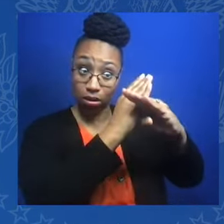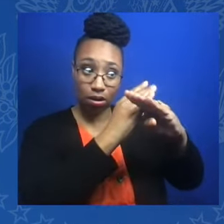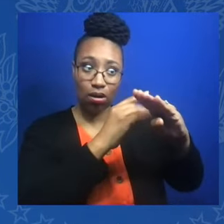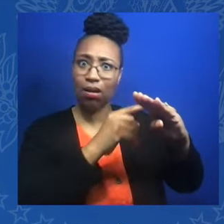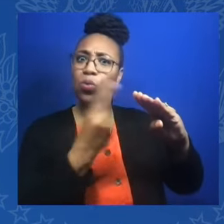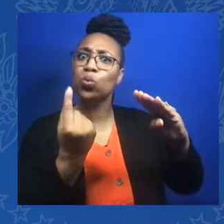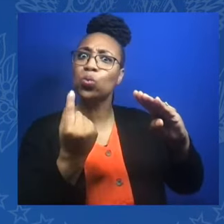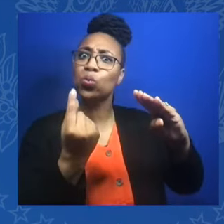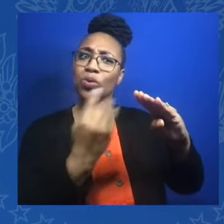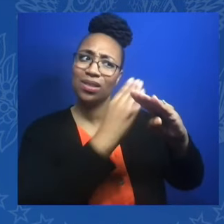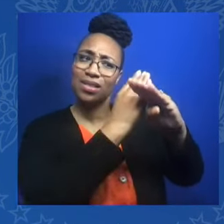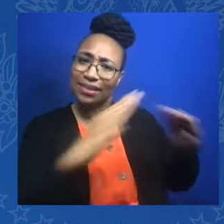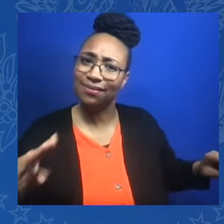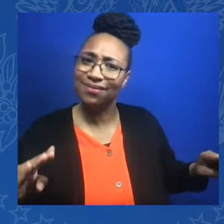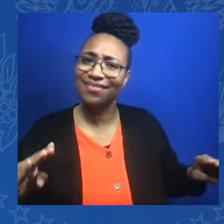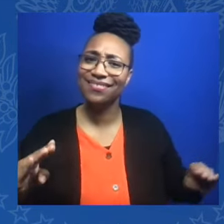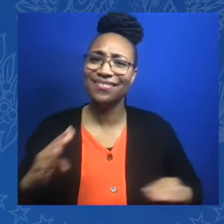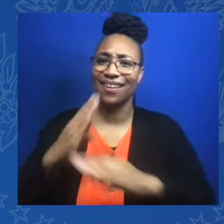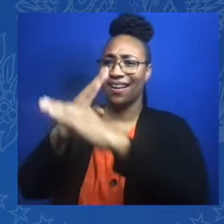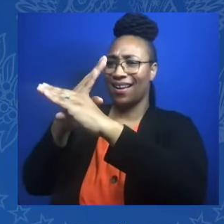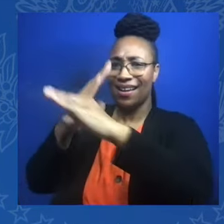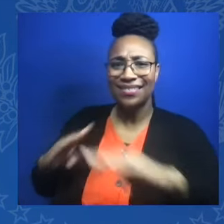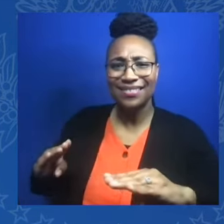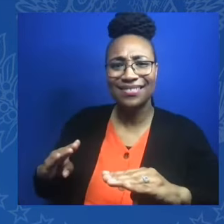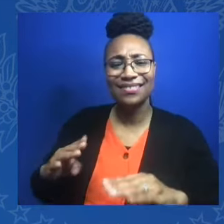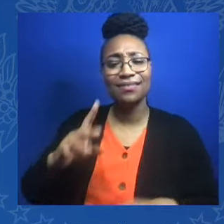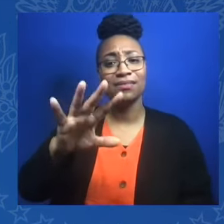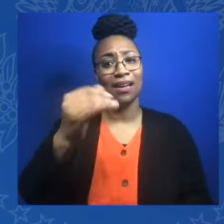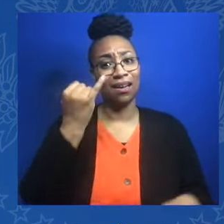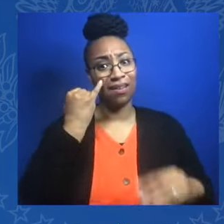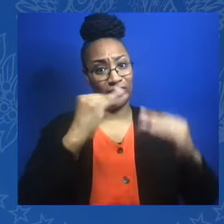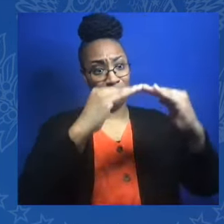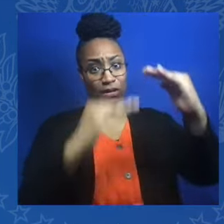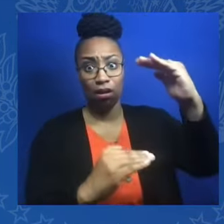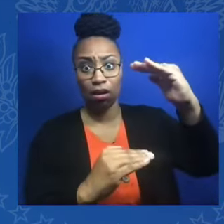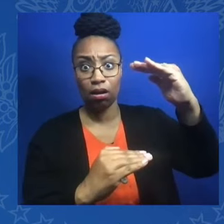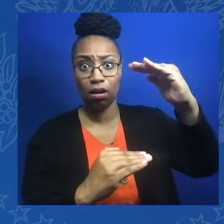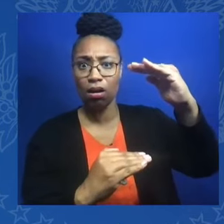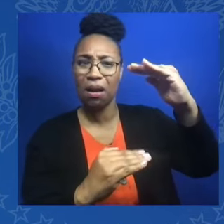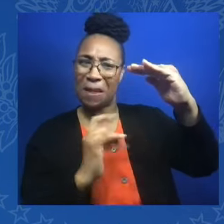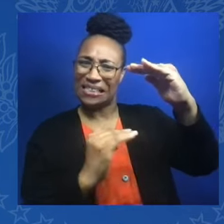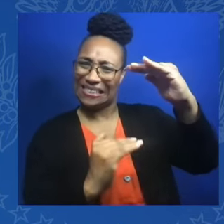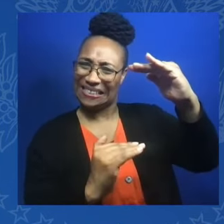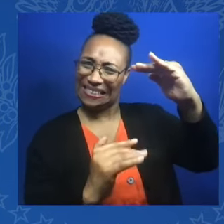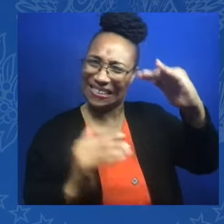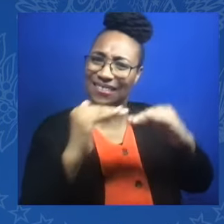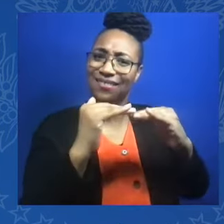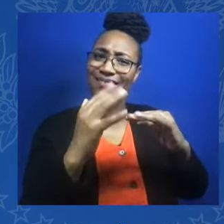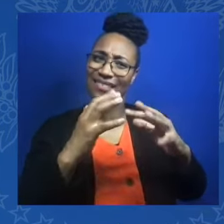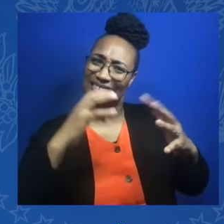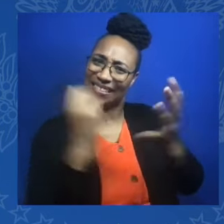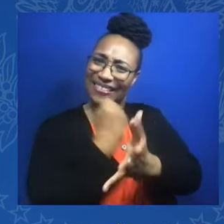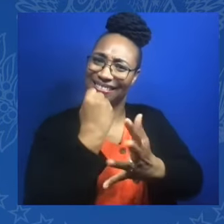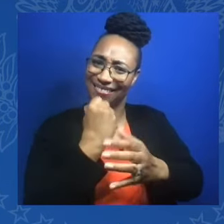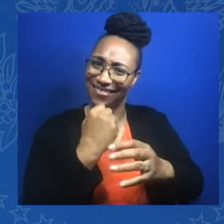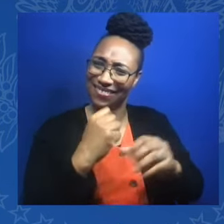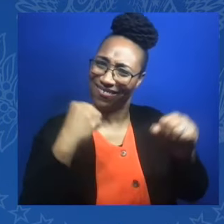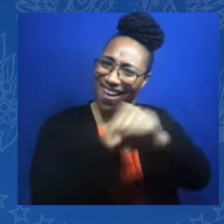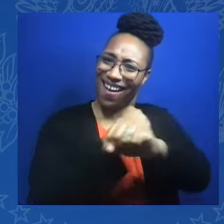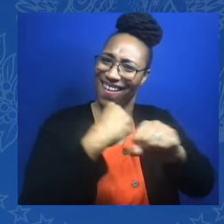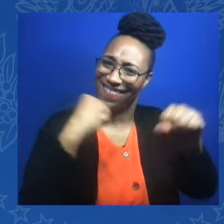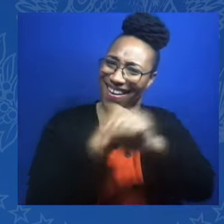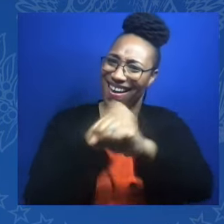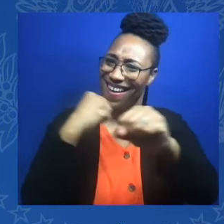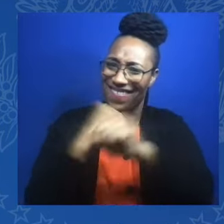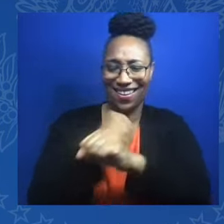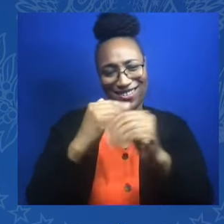unleash the full power of our people, where injustice holds sway, let's insist on justice being done. Those are the